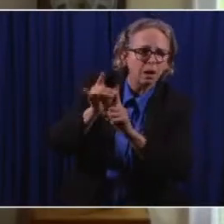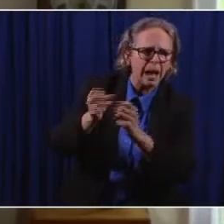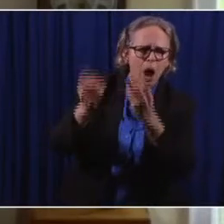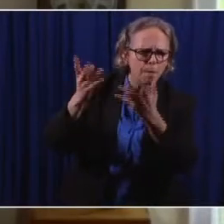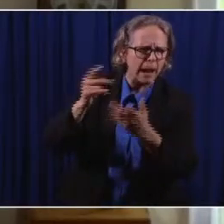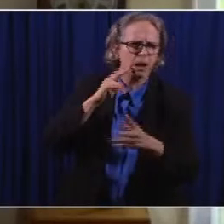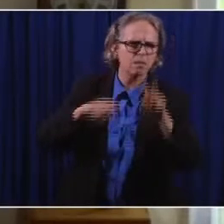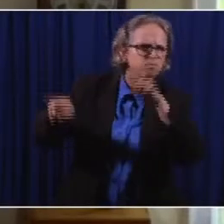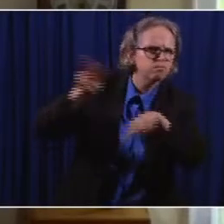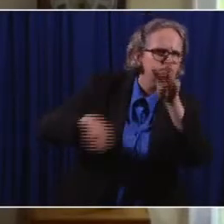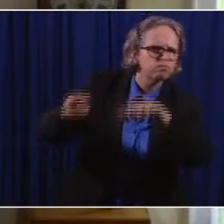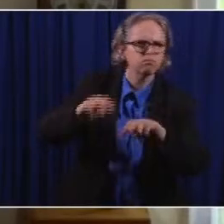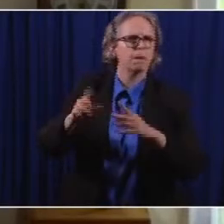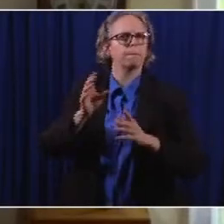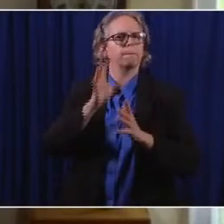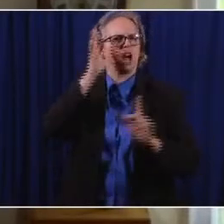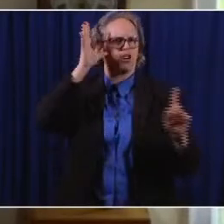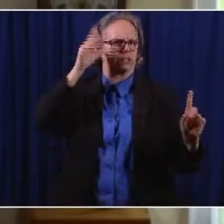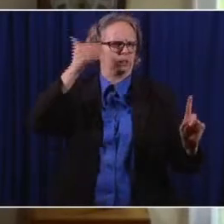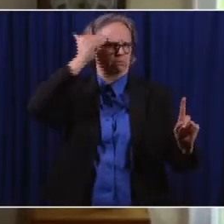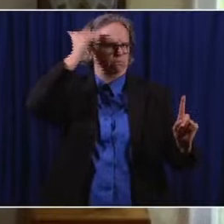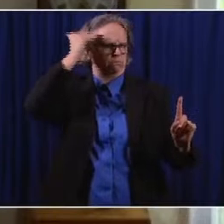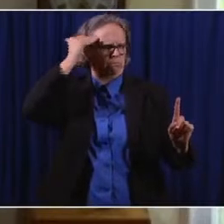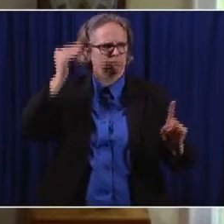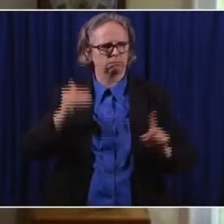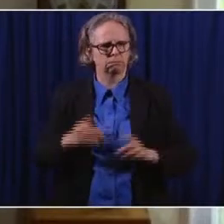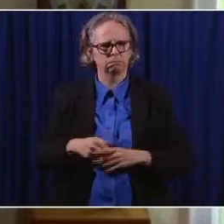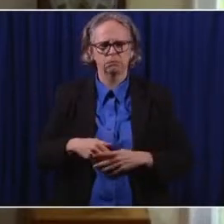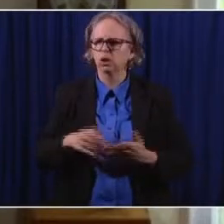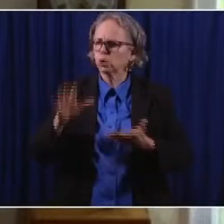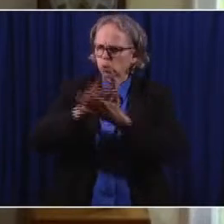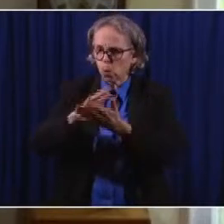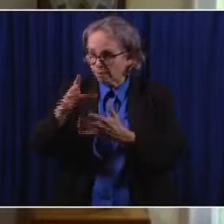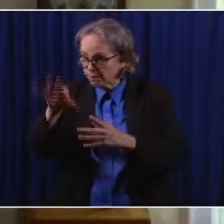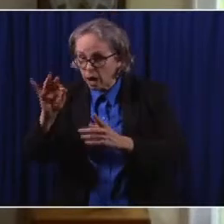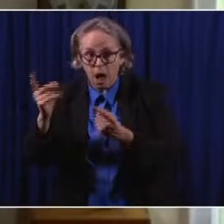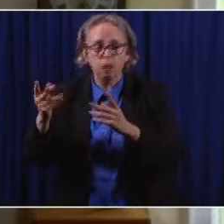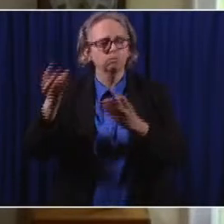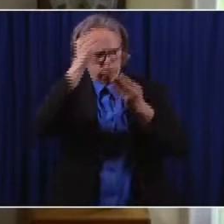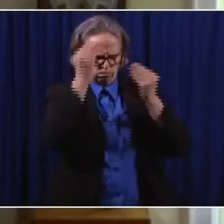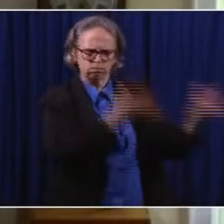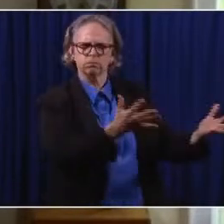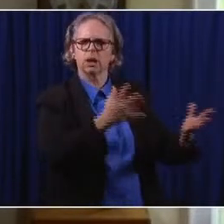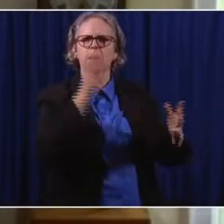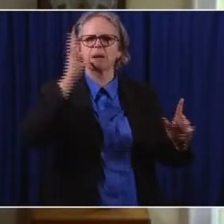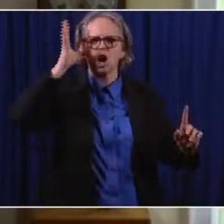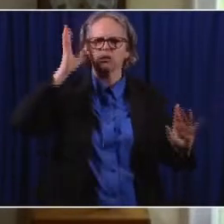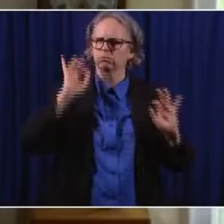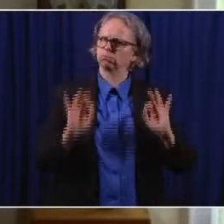child, certainly will, that they're the first ones to get notified, and that's the most important thing.